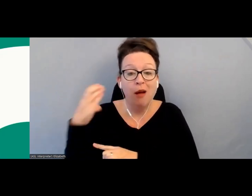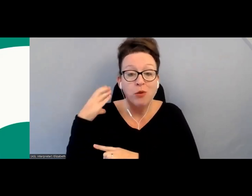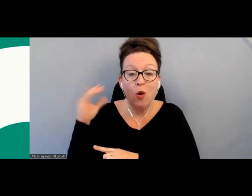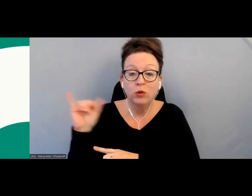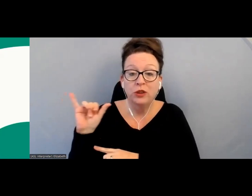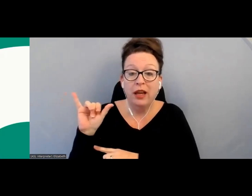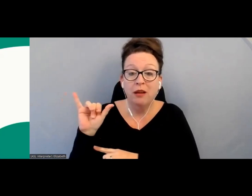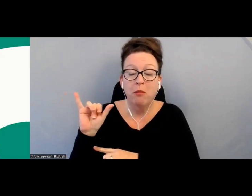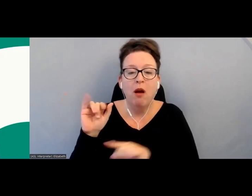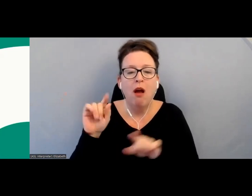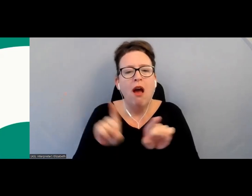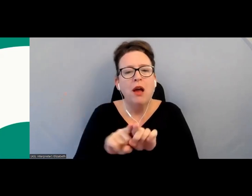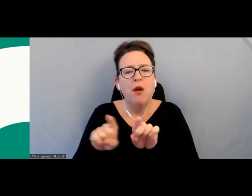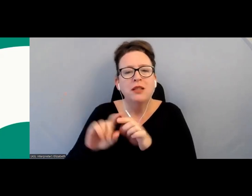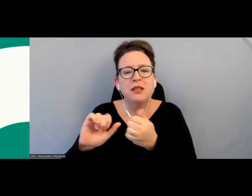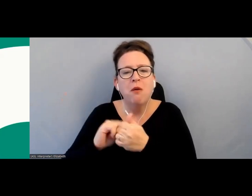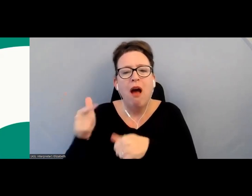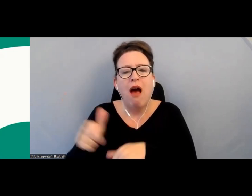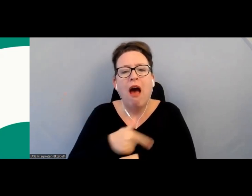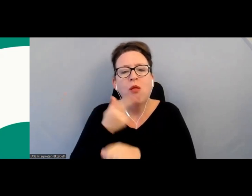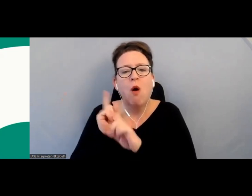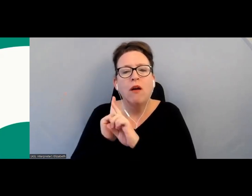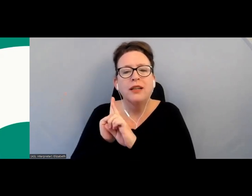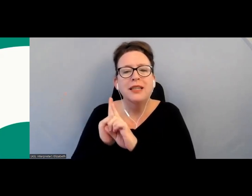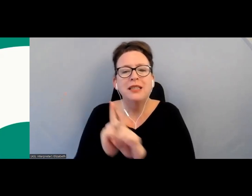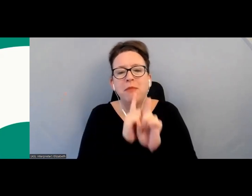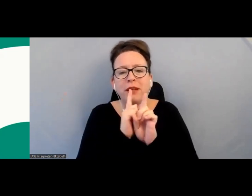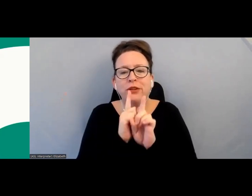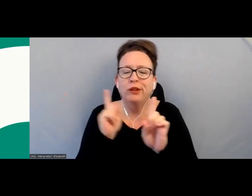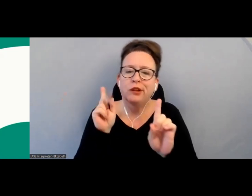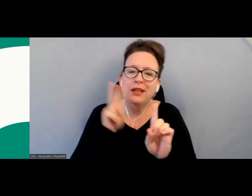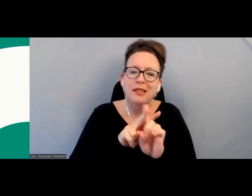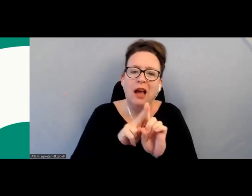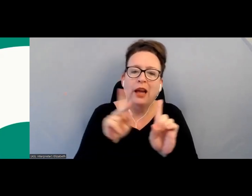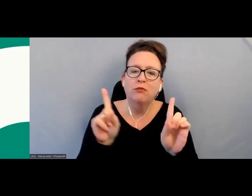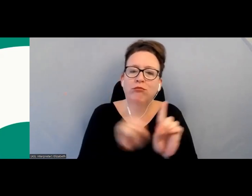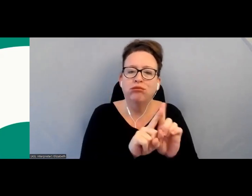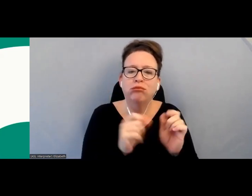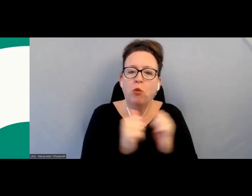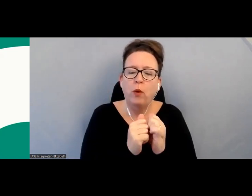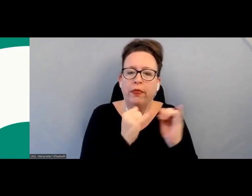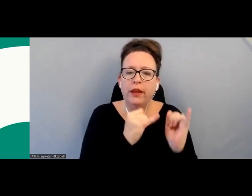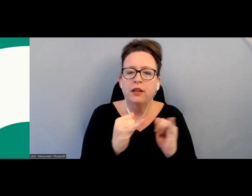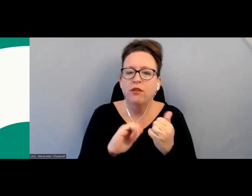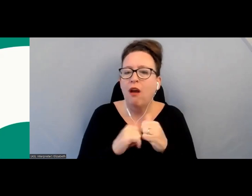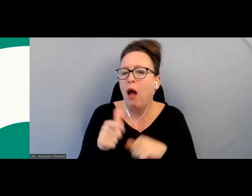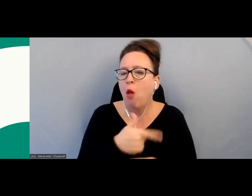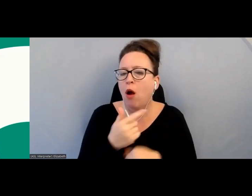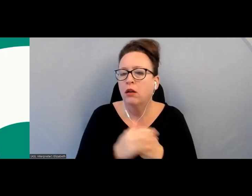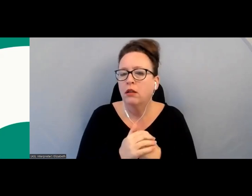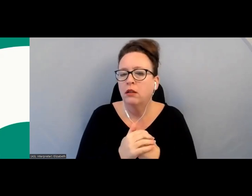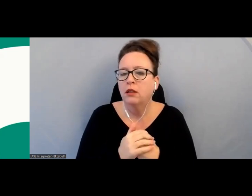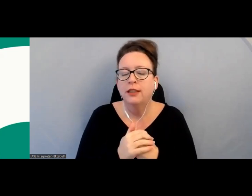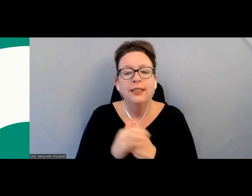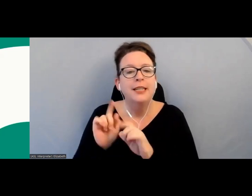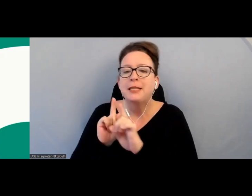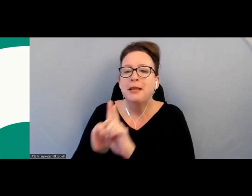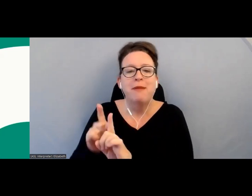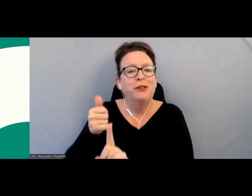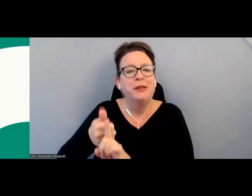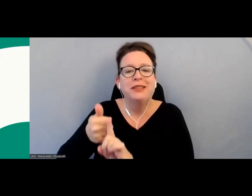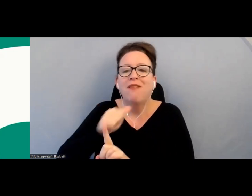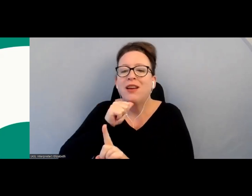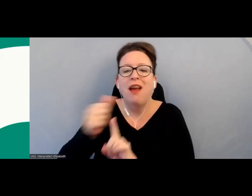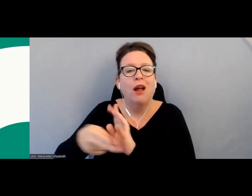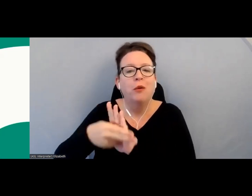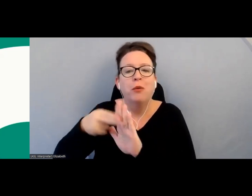And how long is the mentor with the individual? The mentor is not a job coach,